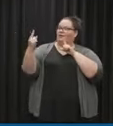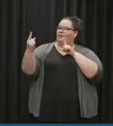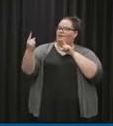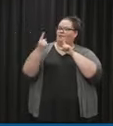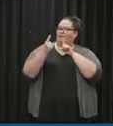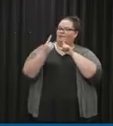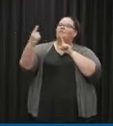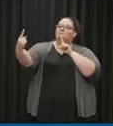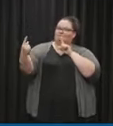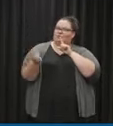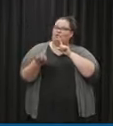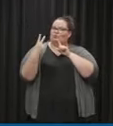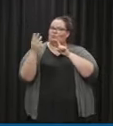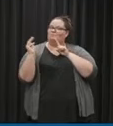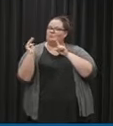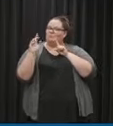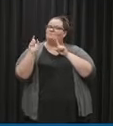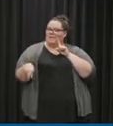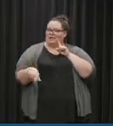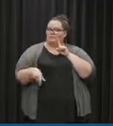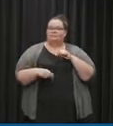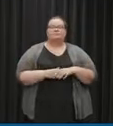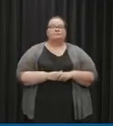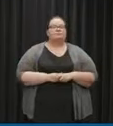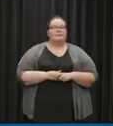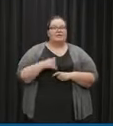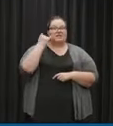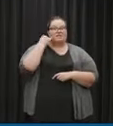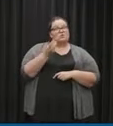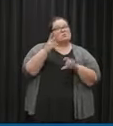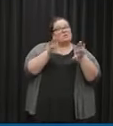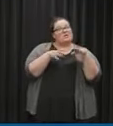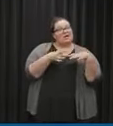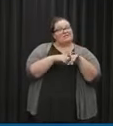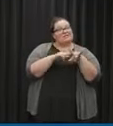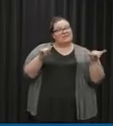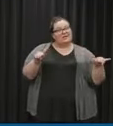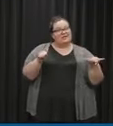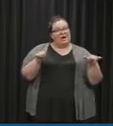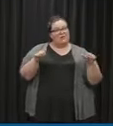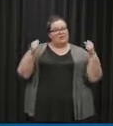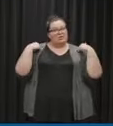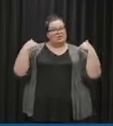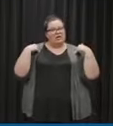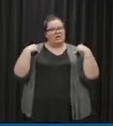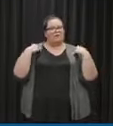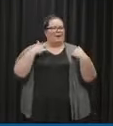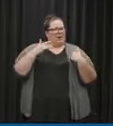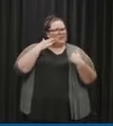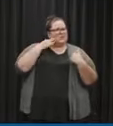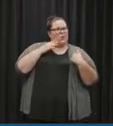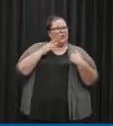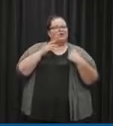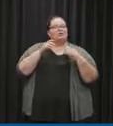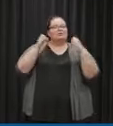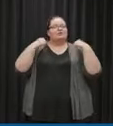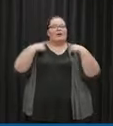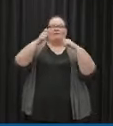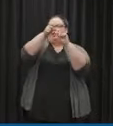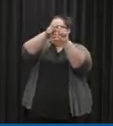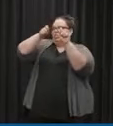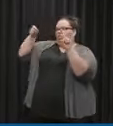have to maintain the 2 meter spacing. If two groups are in the gym at the same time, a divider or a curtain may be used to help separate the groups.